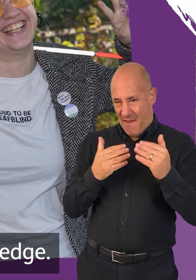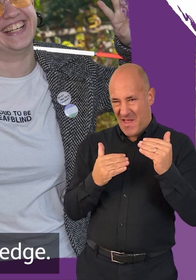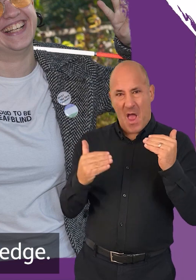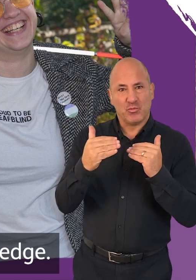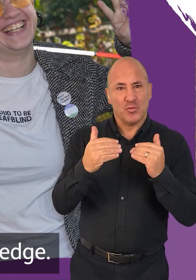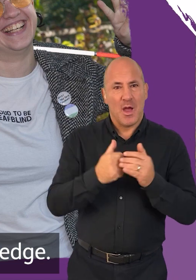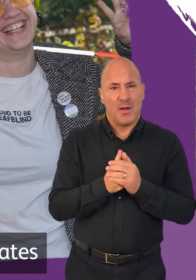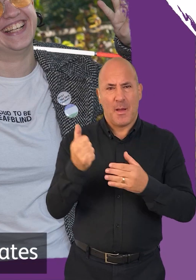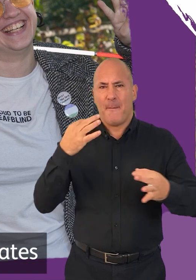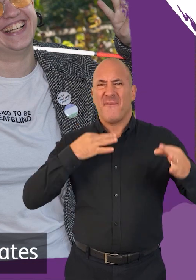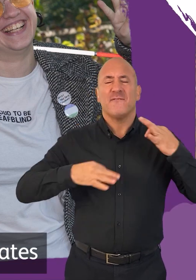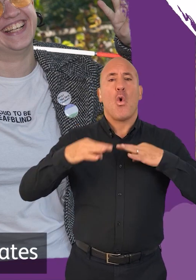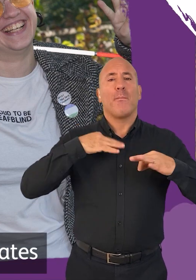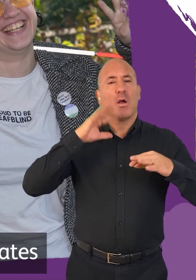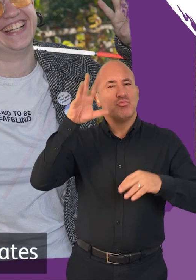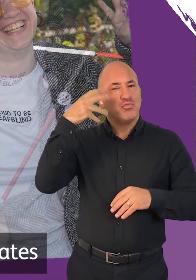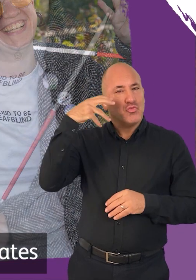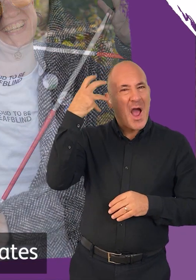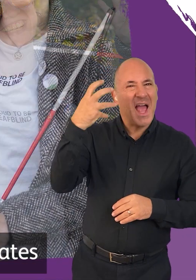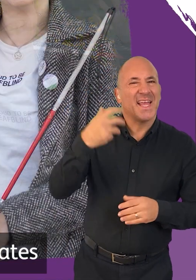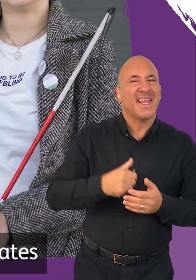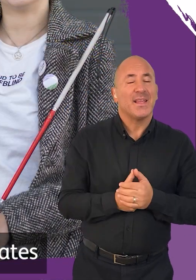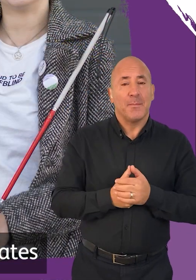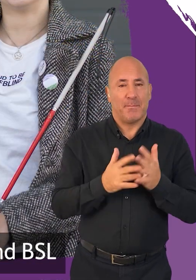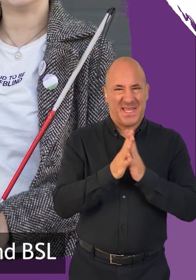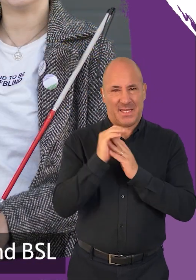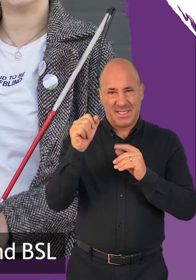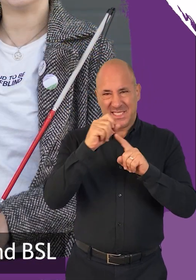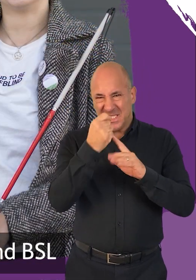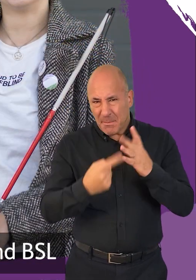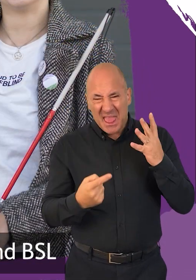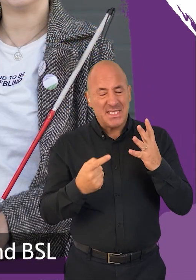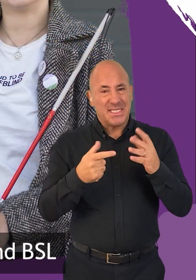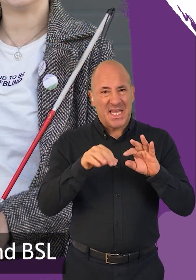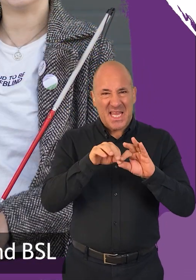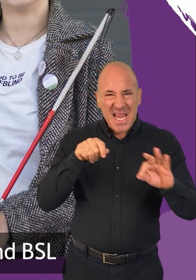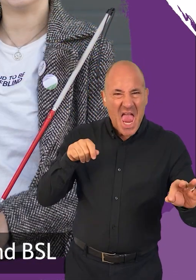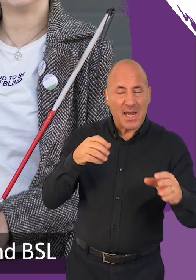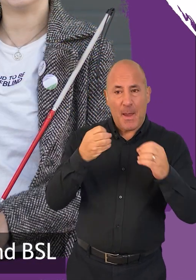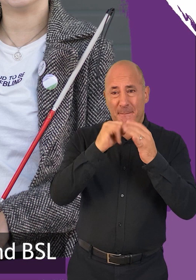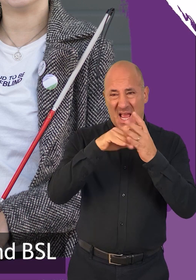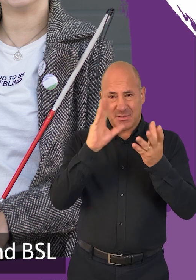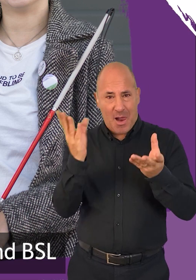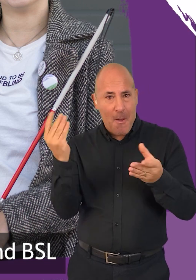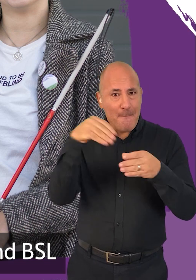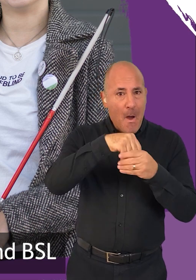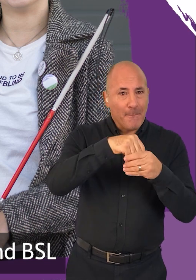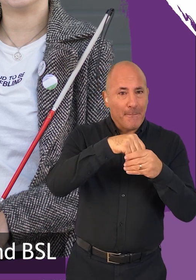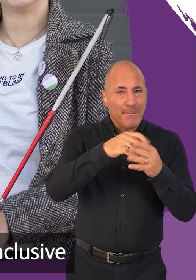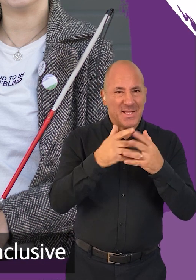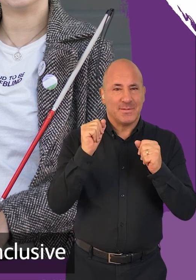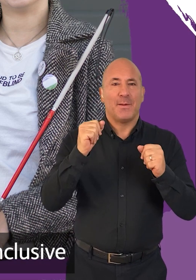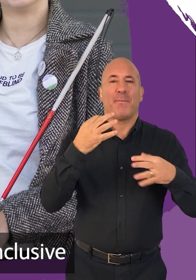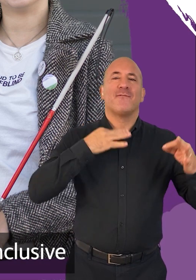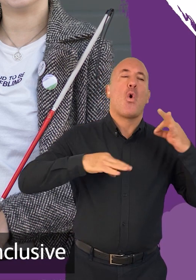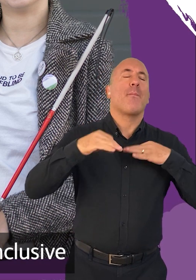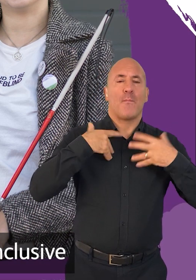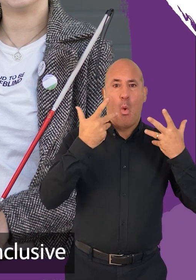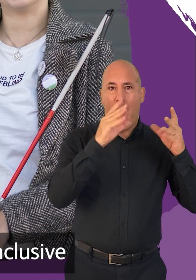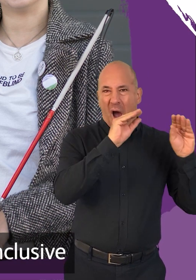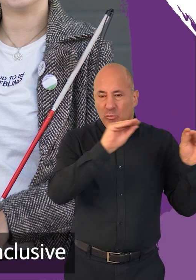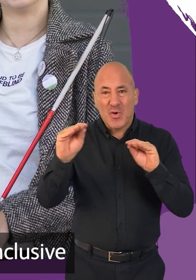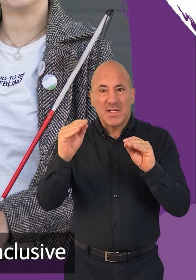them an edge. Their performance as a drag king integrates elements of their disability, using canes and BSL to make their